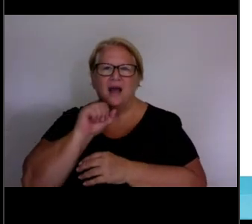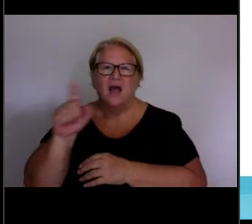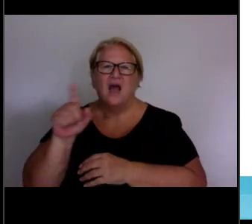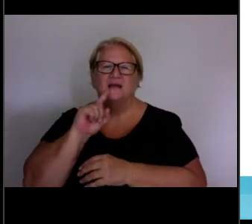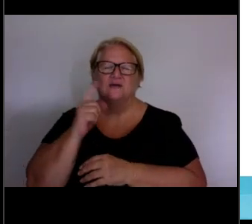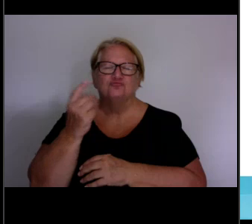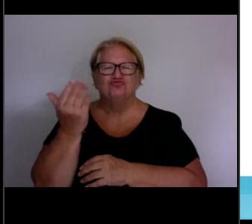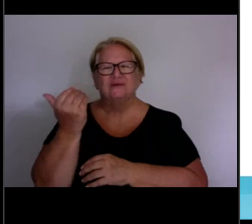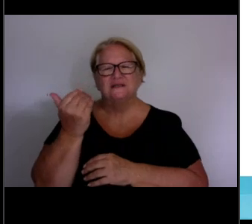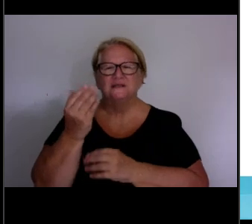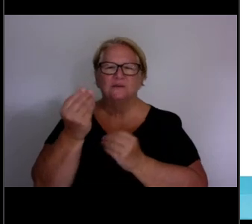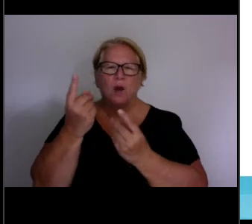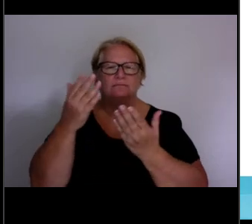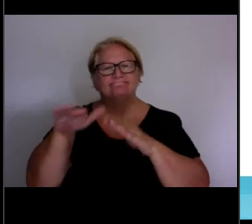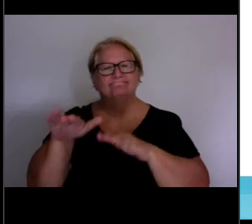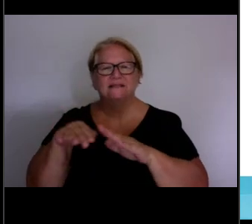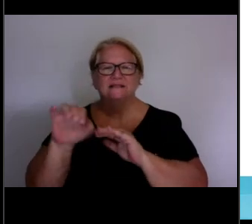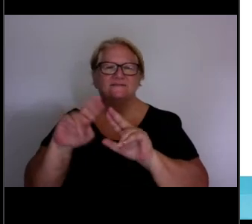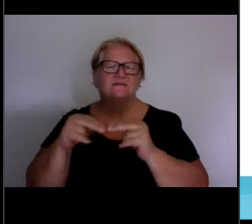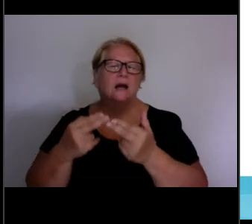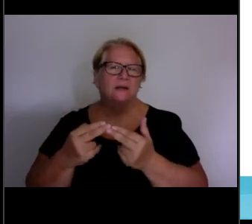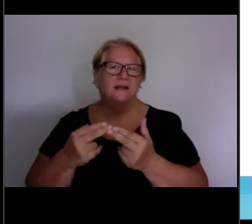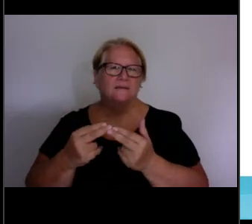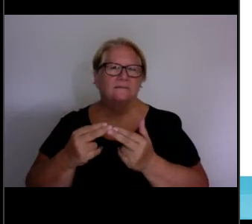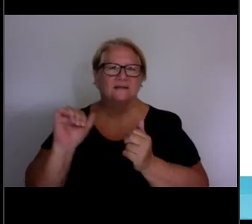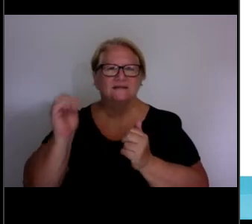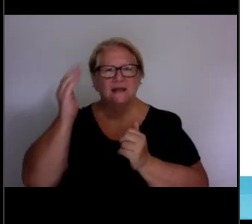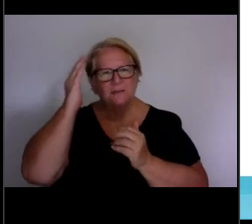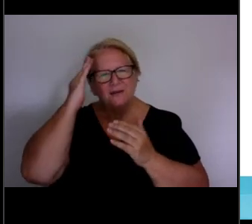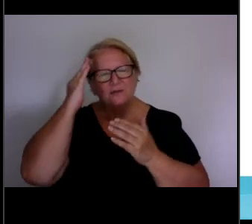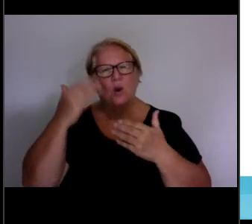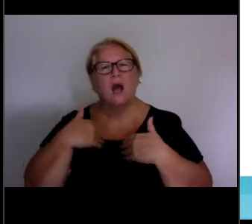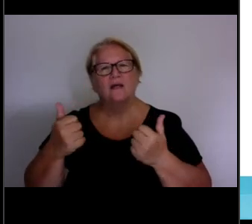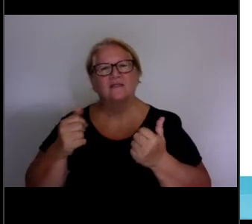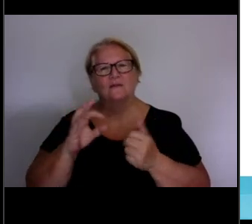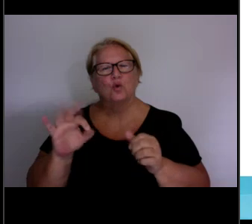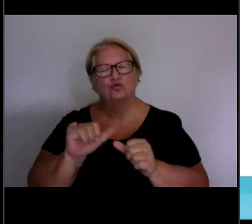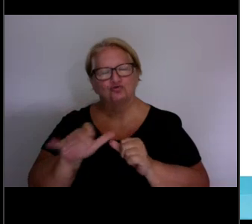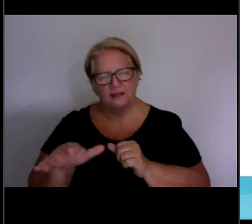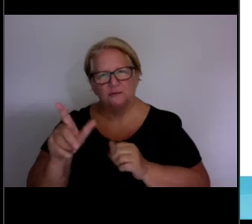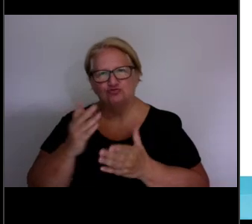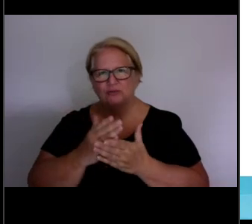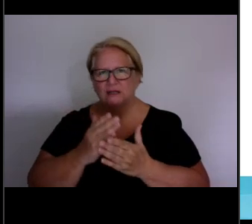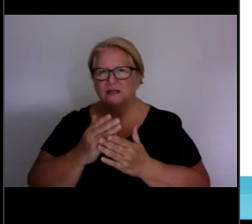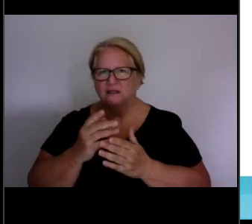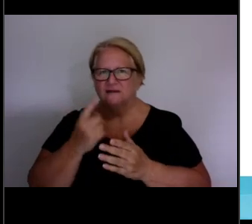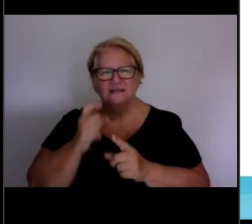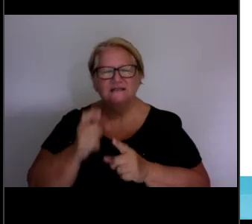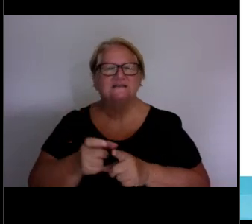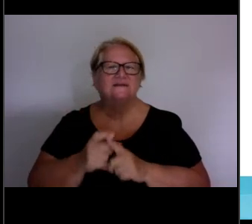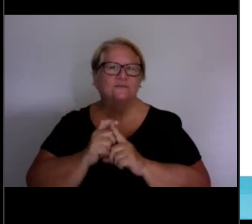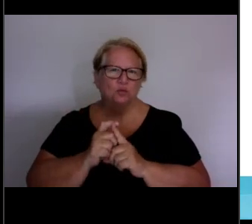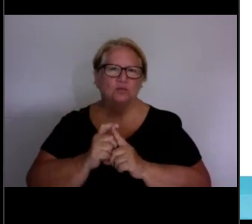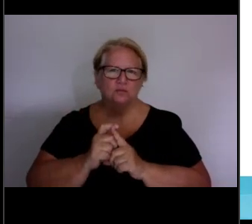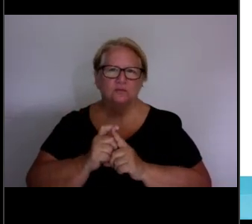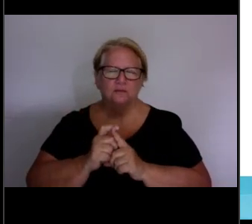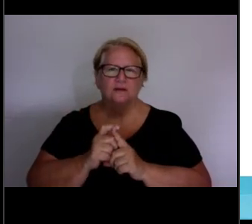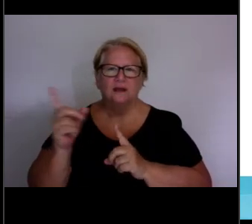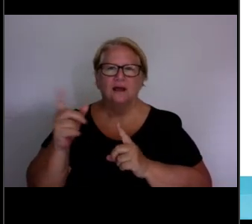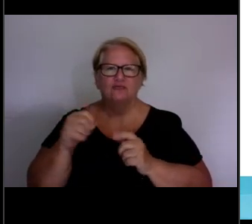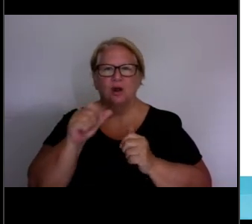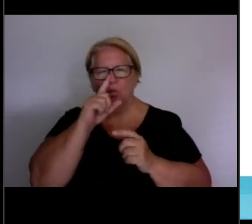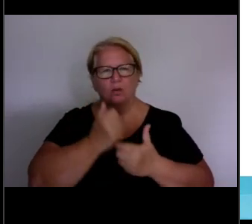his family. His mental health was not great and he was really struggling, and he was able to explain all of that,